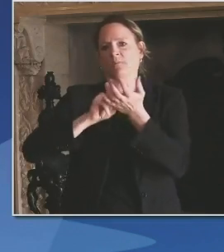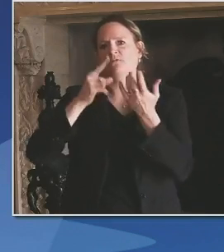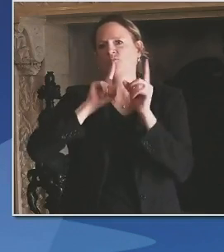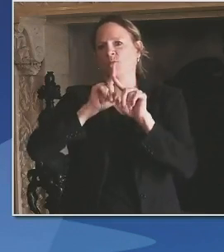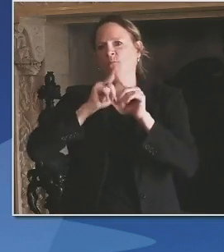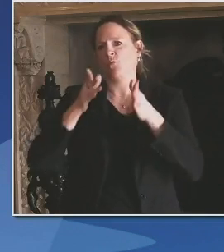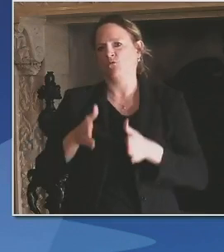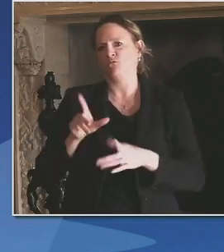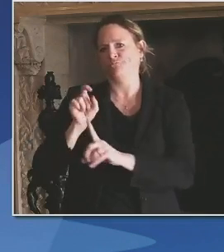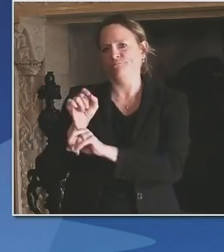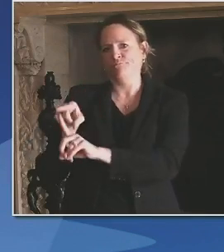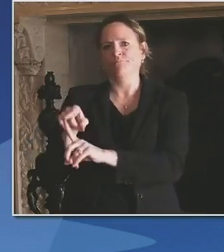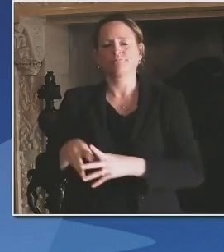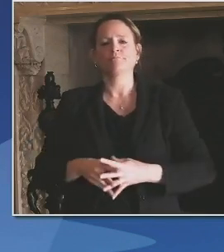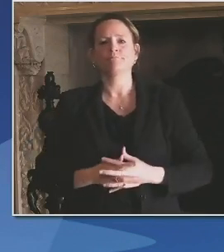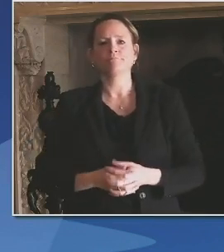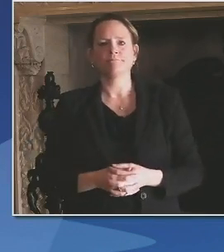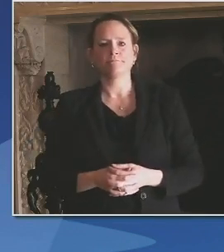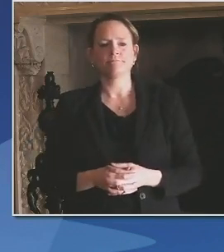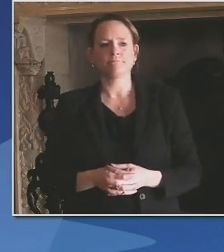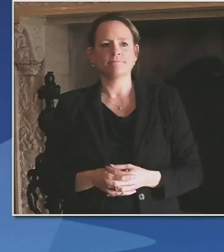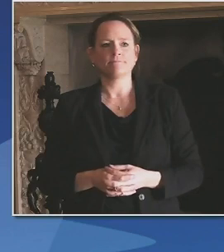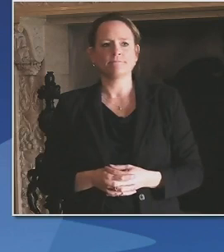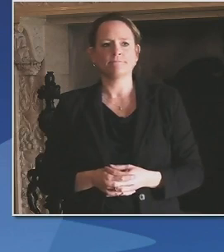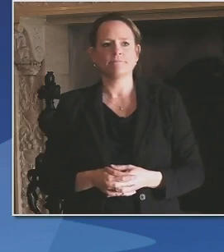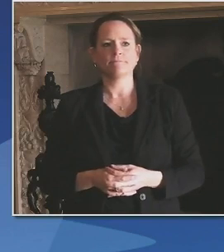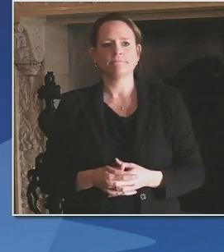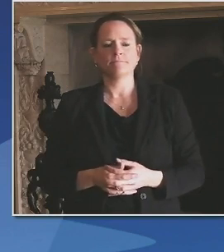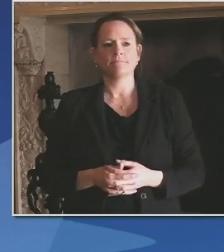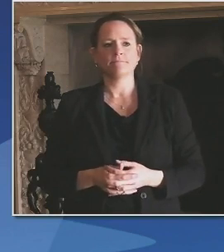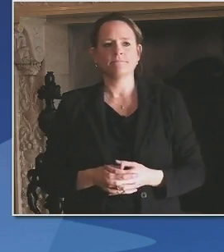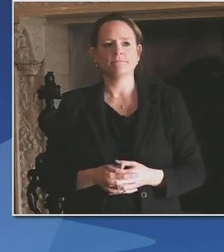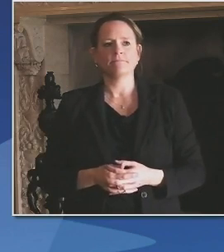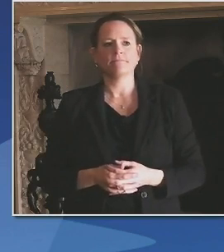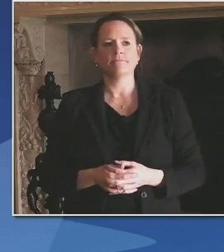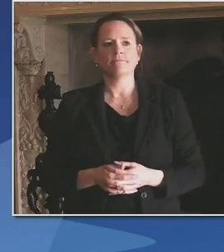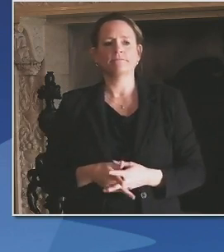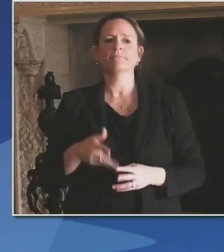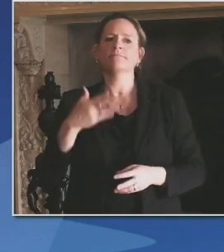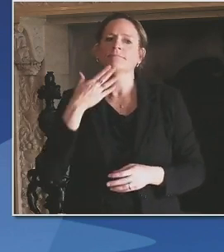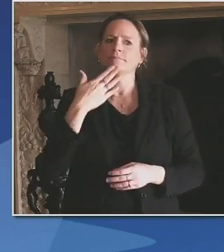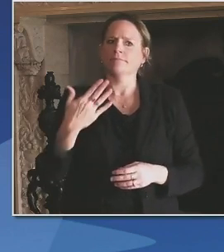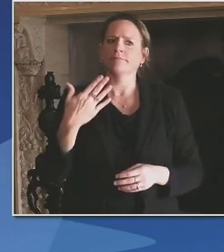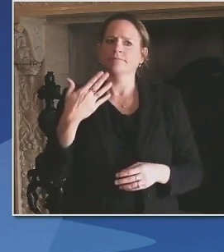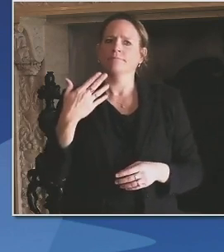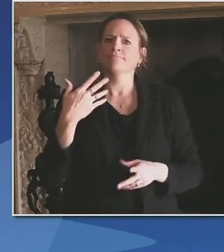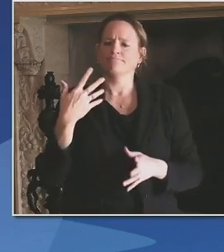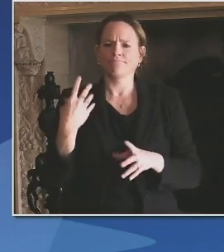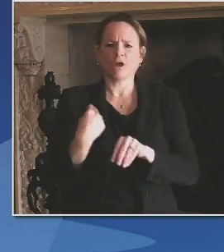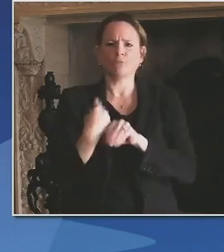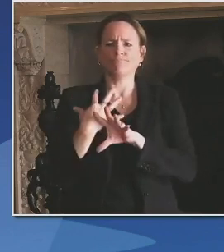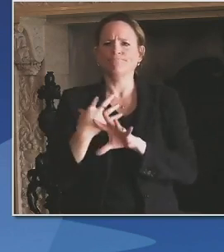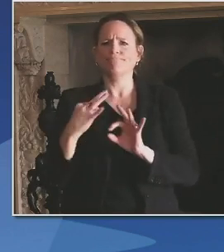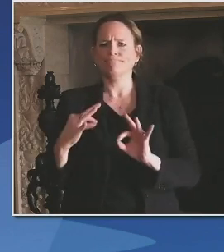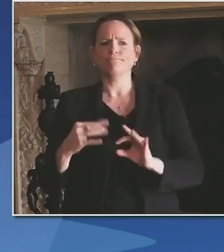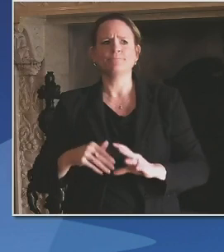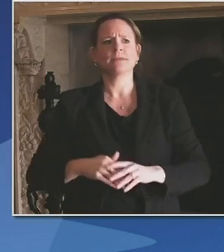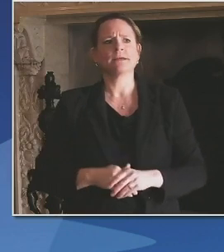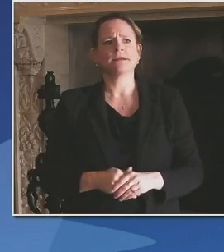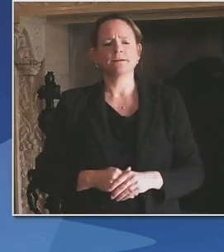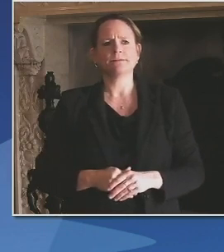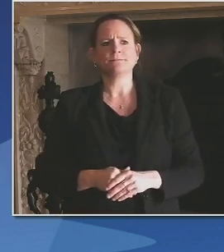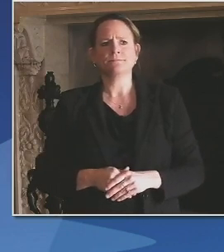Hi, Patrick Marley. I'm filling in for Molly. She was unable to join us today. Thanks for having us, Paul. Governor, I wanted to ask you about schools. Do you